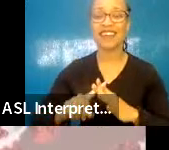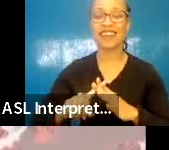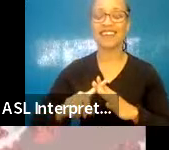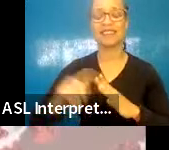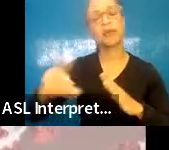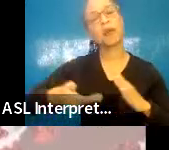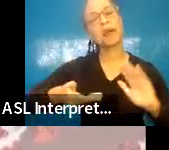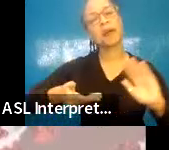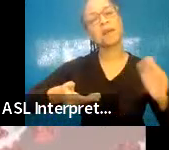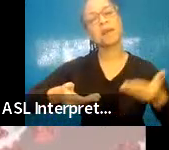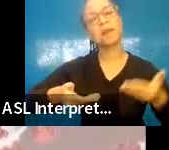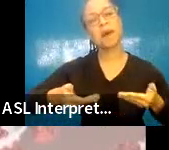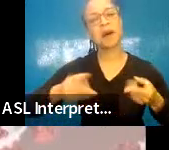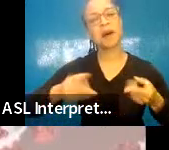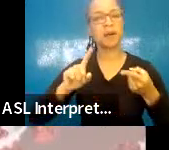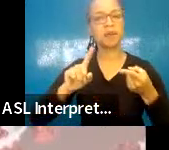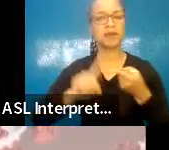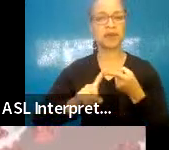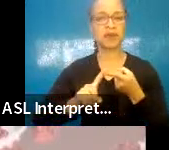Welcome to the